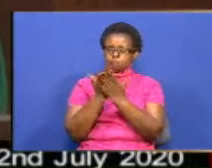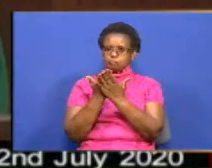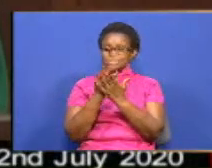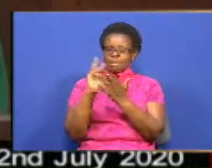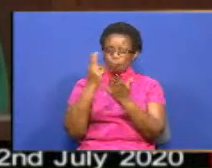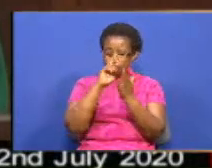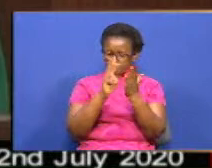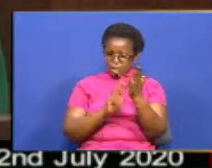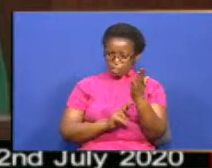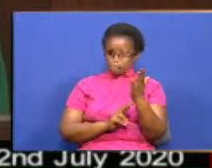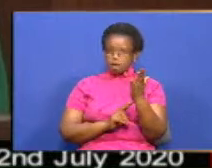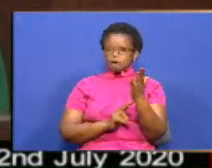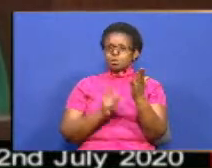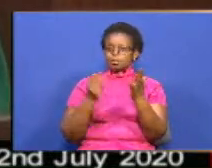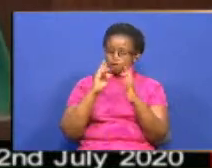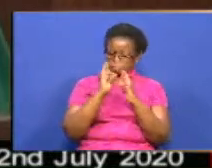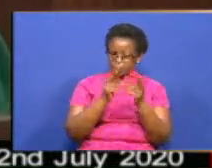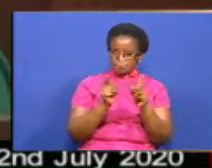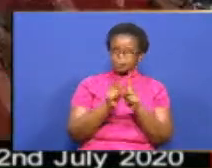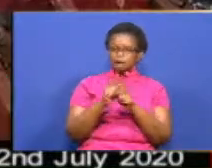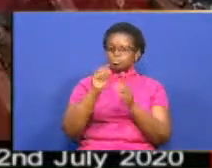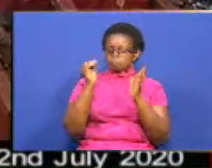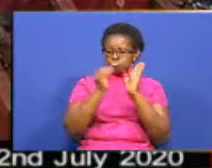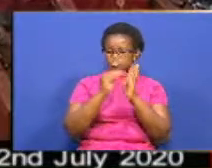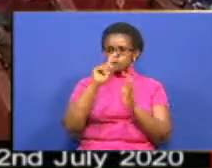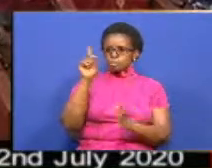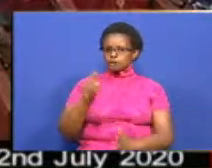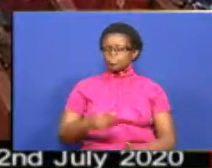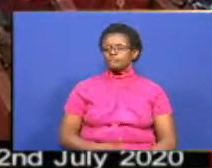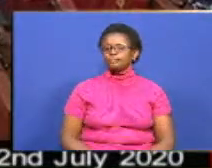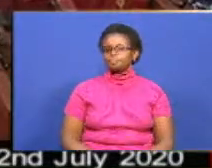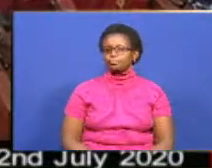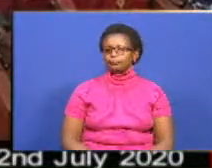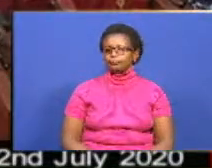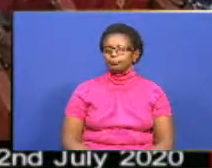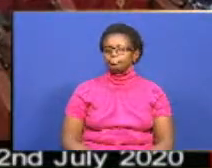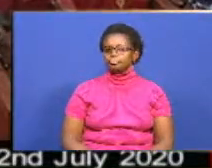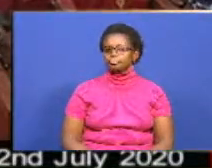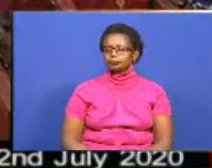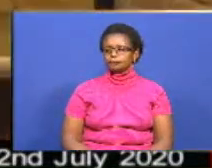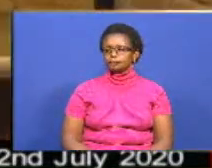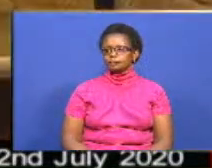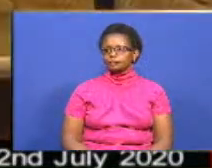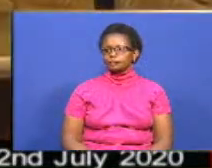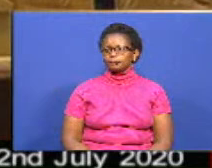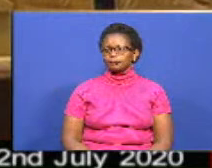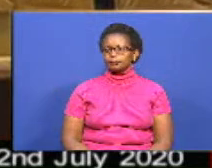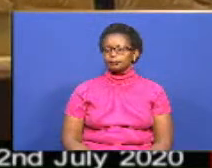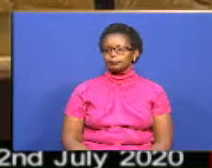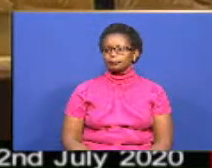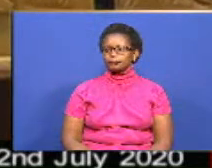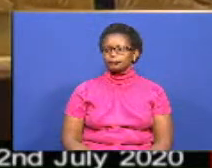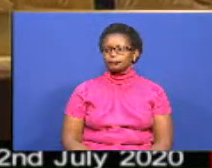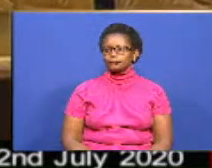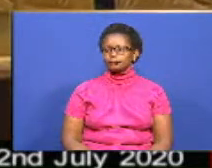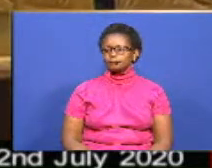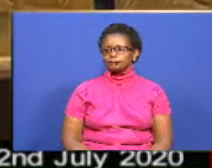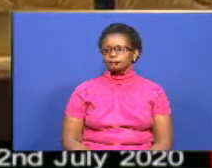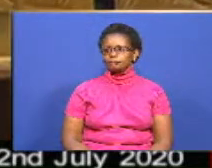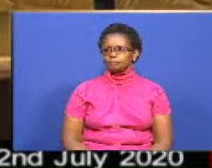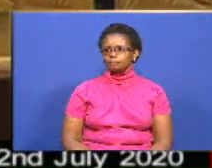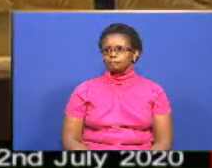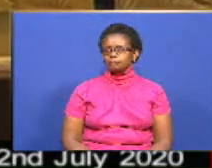reading, mover to reply and question to be put. Mover. What's the mover of this